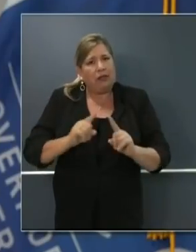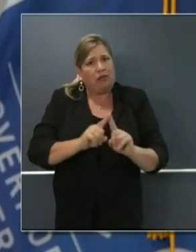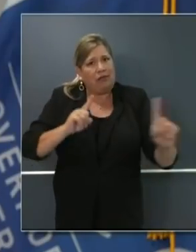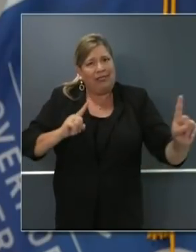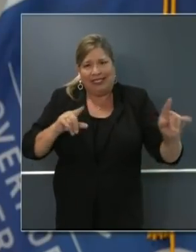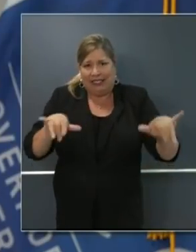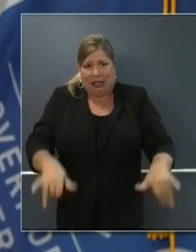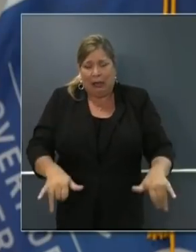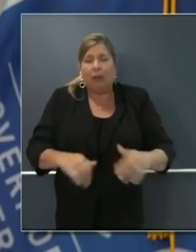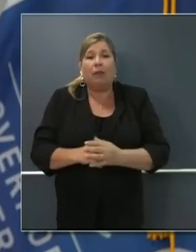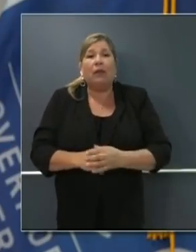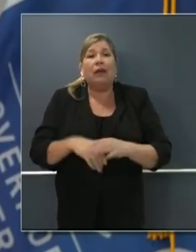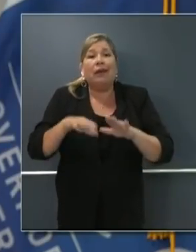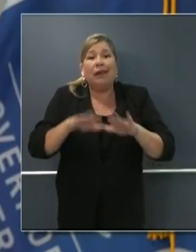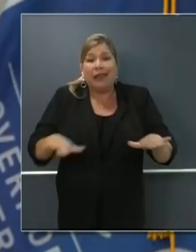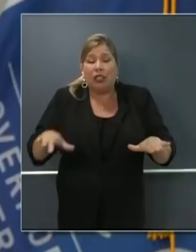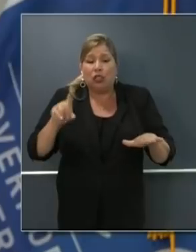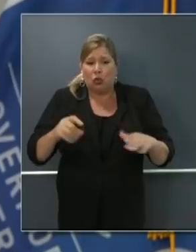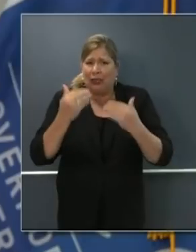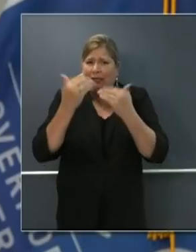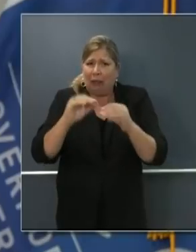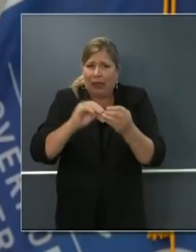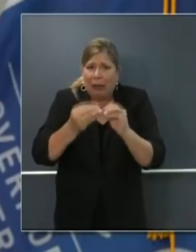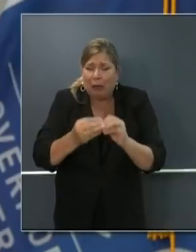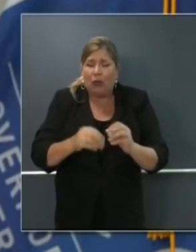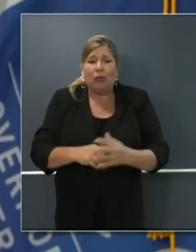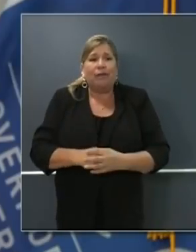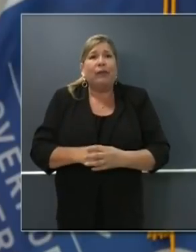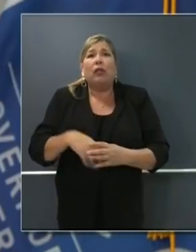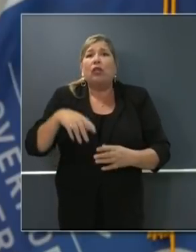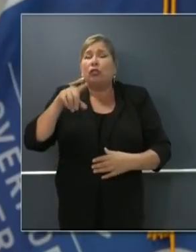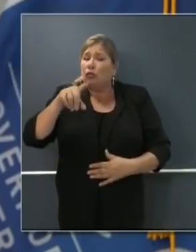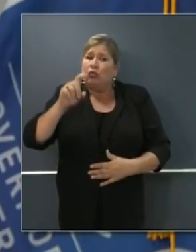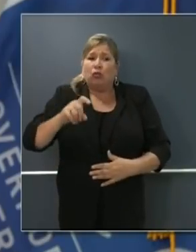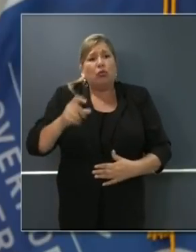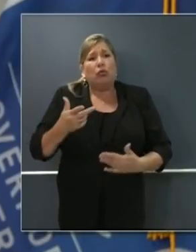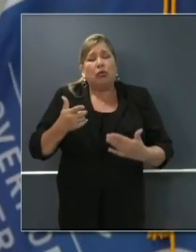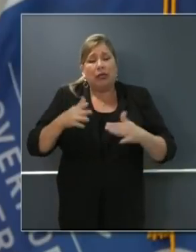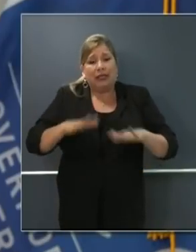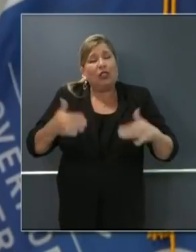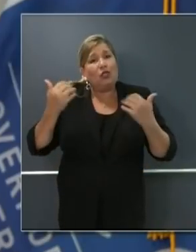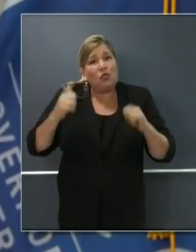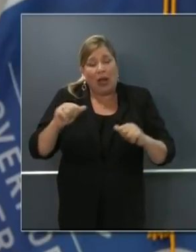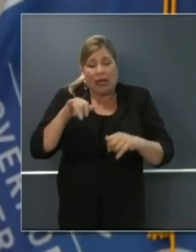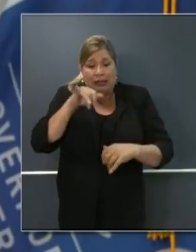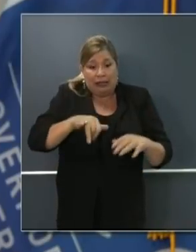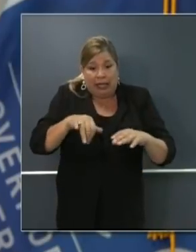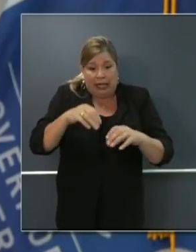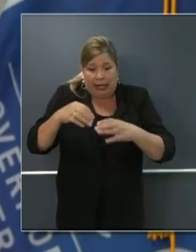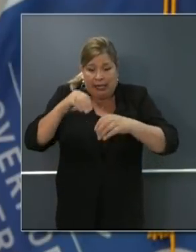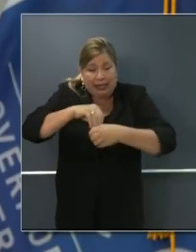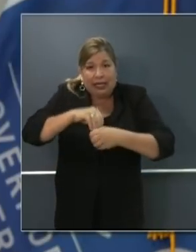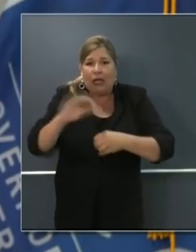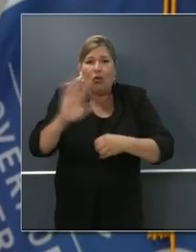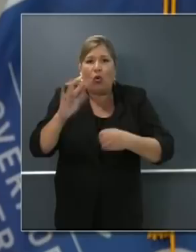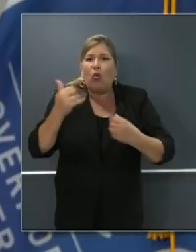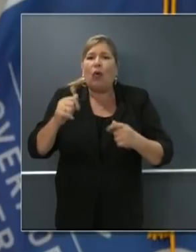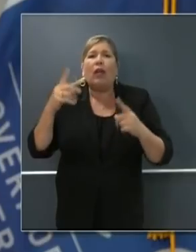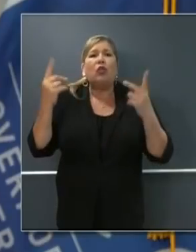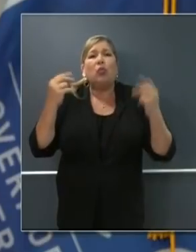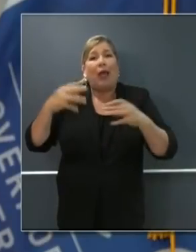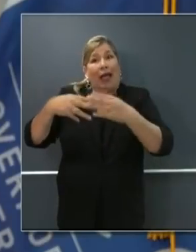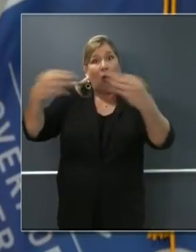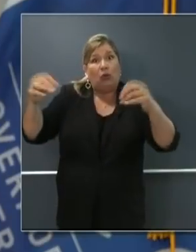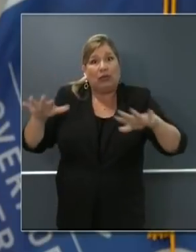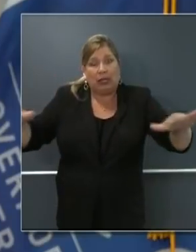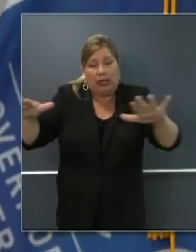weather to do so. Using carpet squares, mats, and other visual cues for children to keep that social distancing in place. Those cots